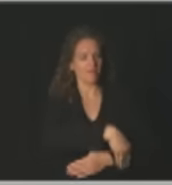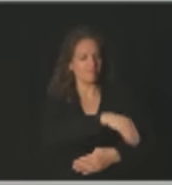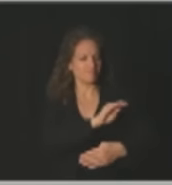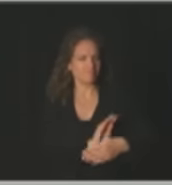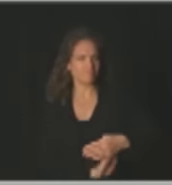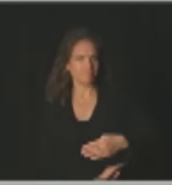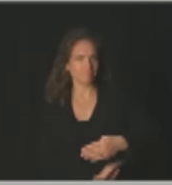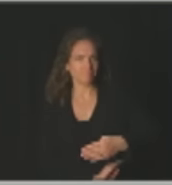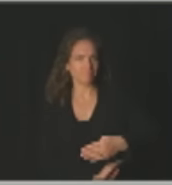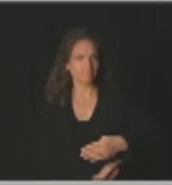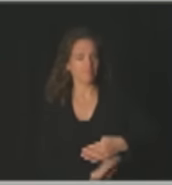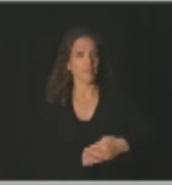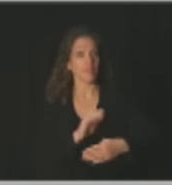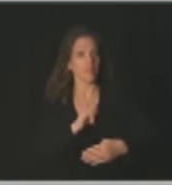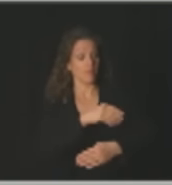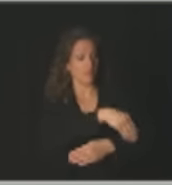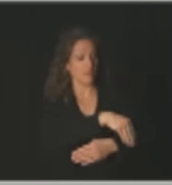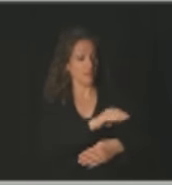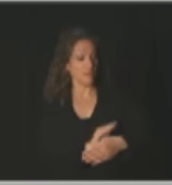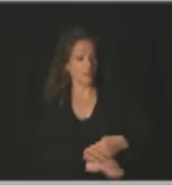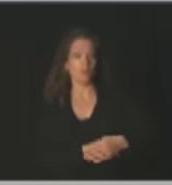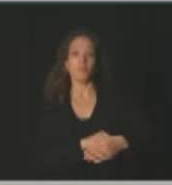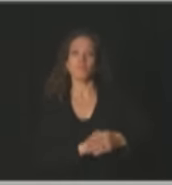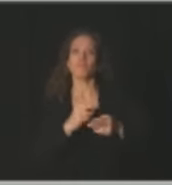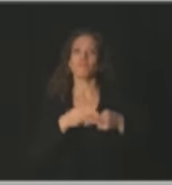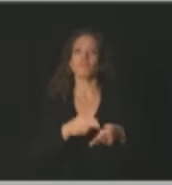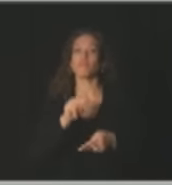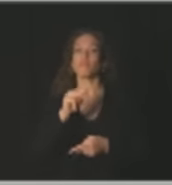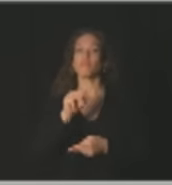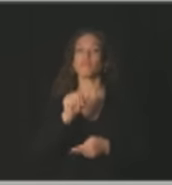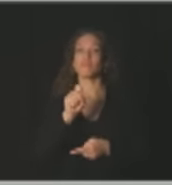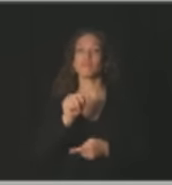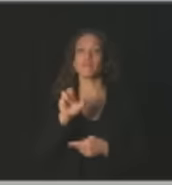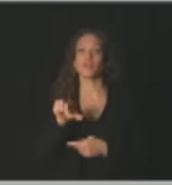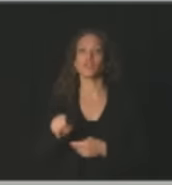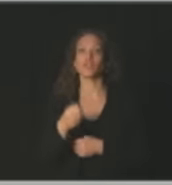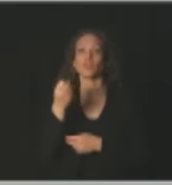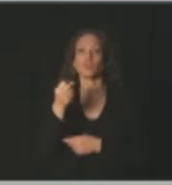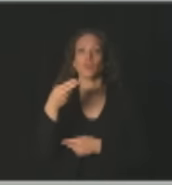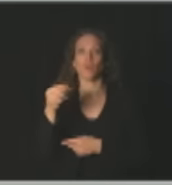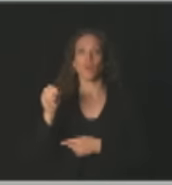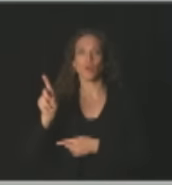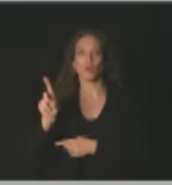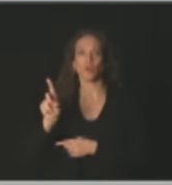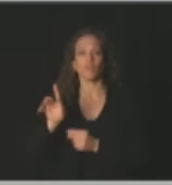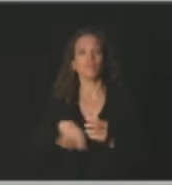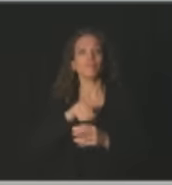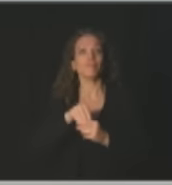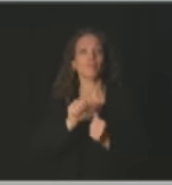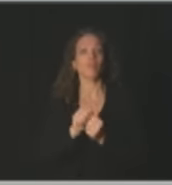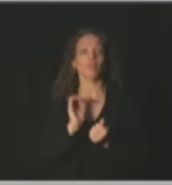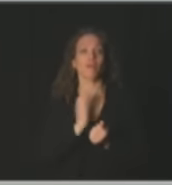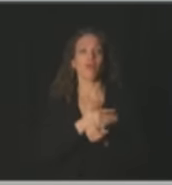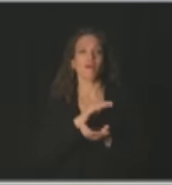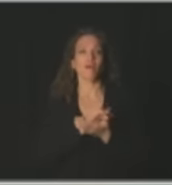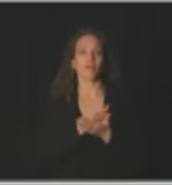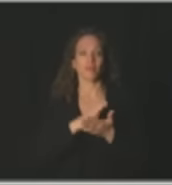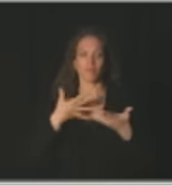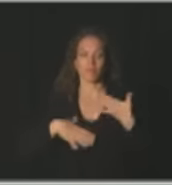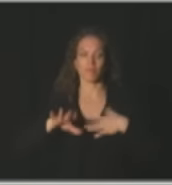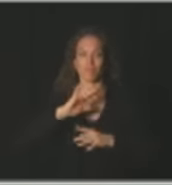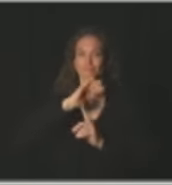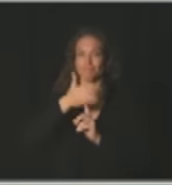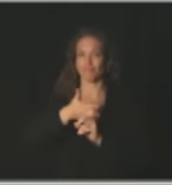arm. That cloth is the master's hood and a part of the academic regalia. The